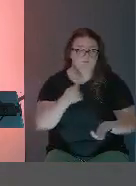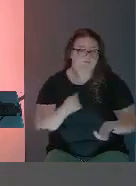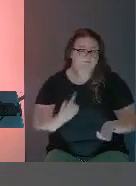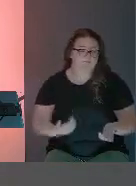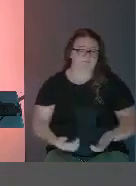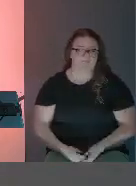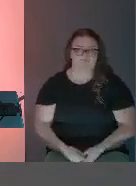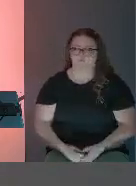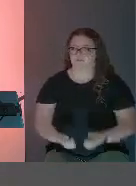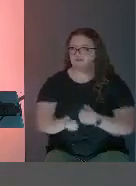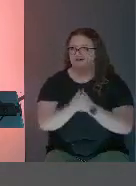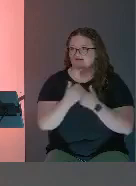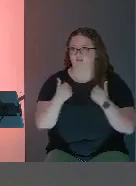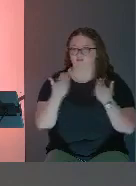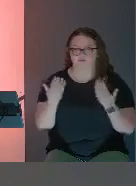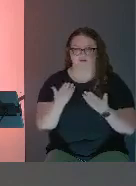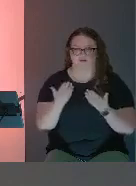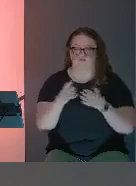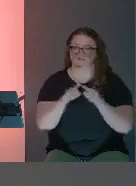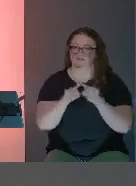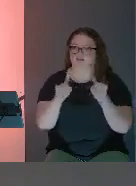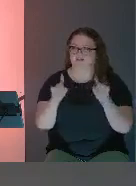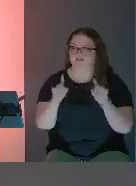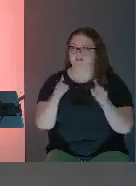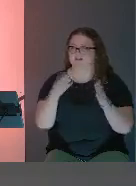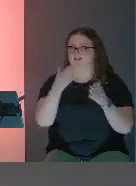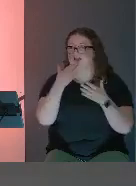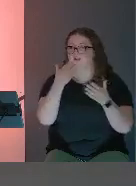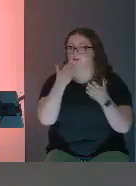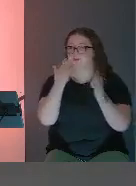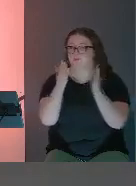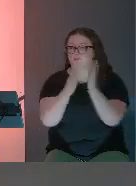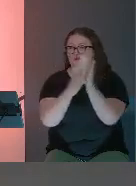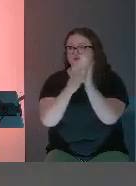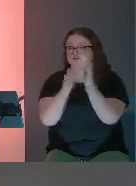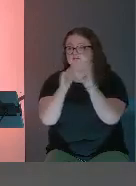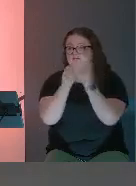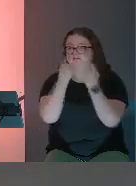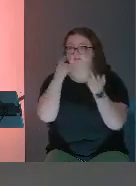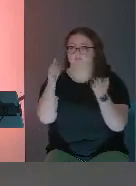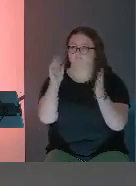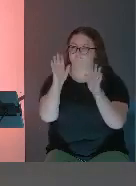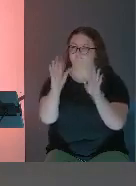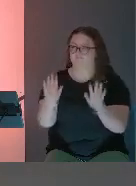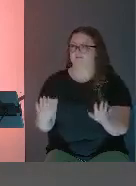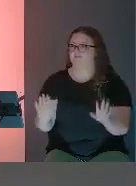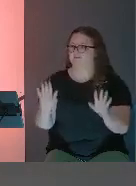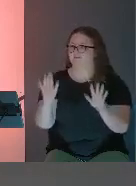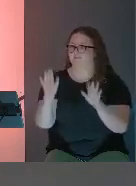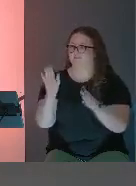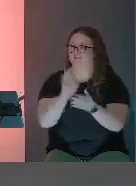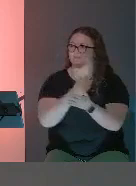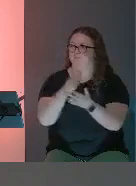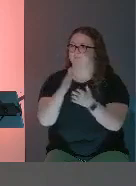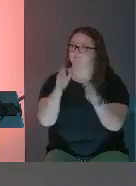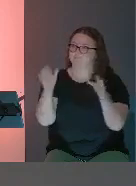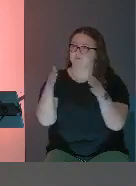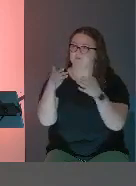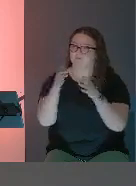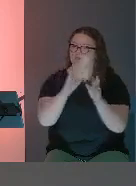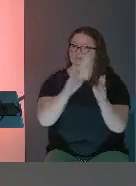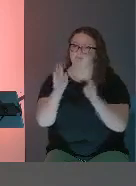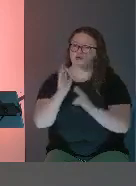We would love to have you. But thank you, praise team, for an amazing set, preparing our hearts